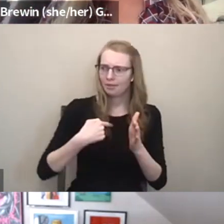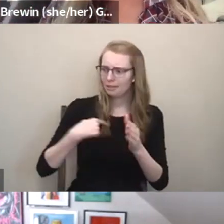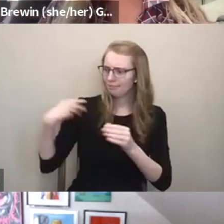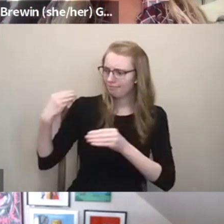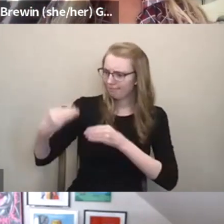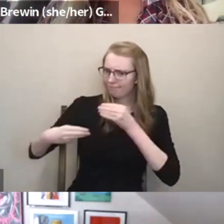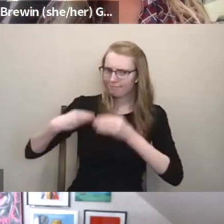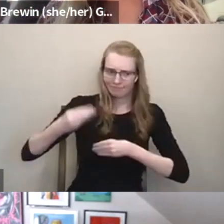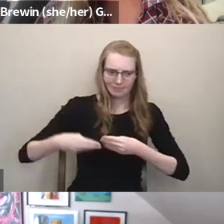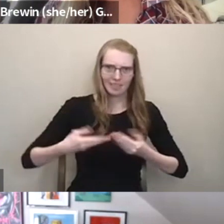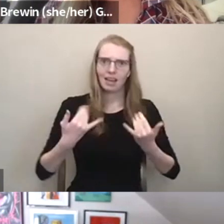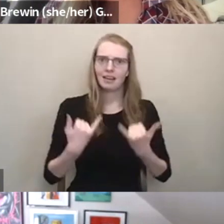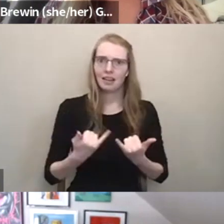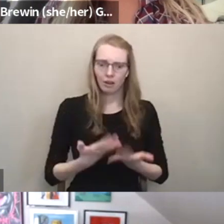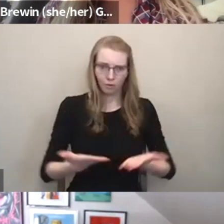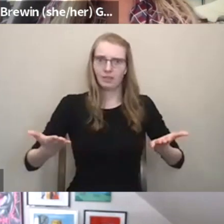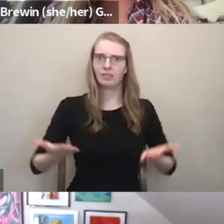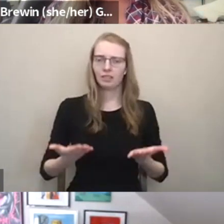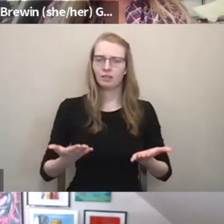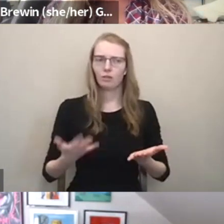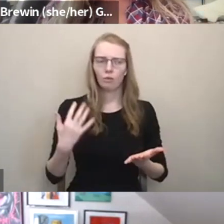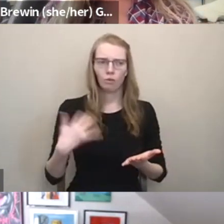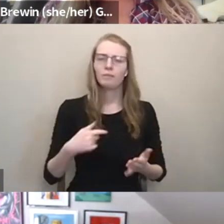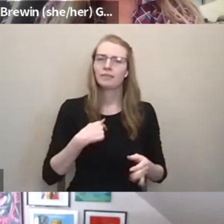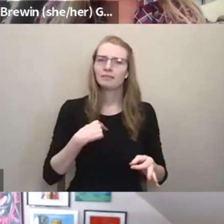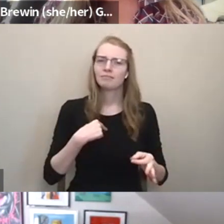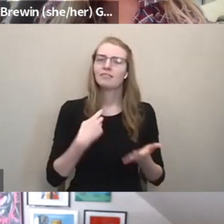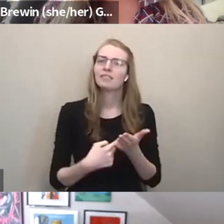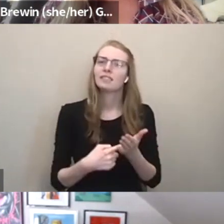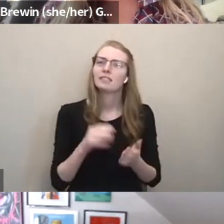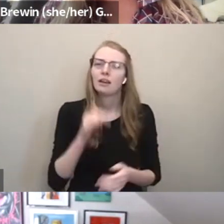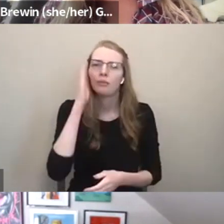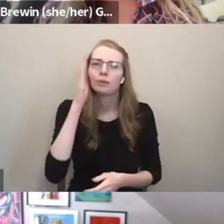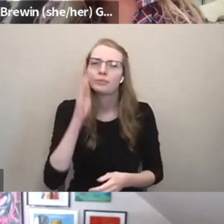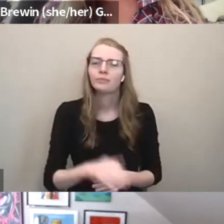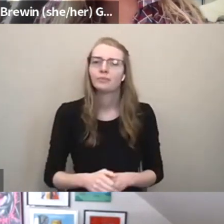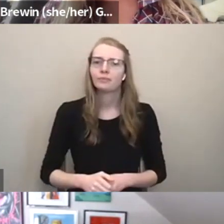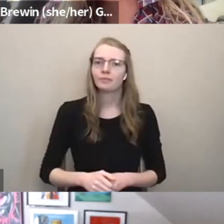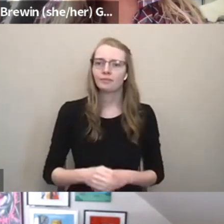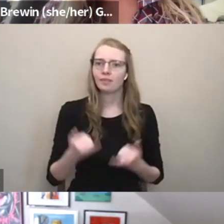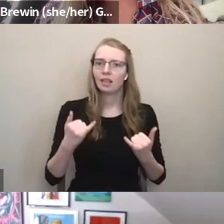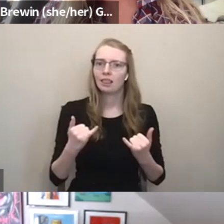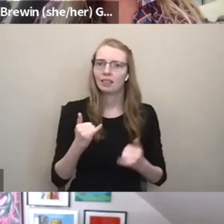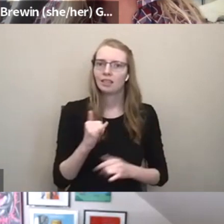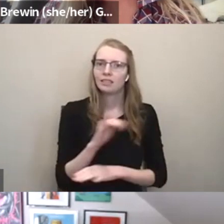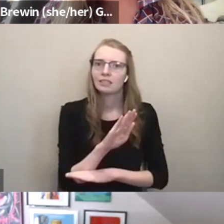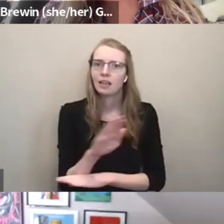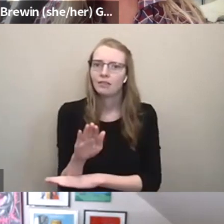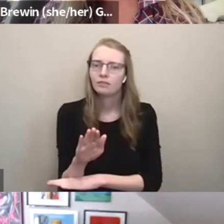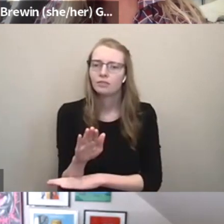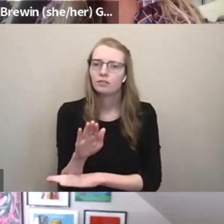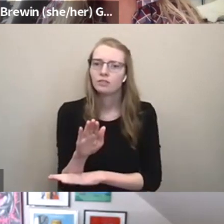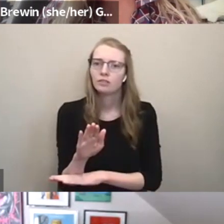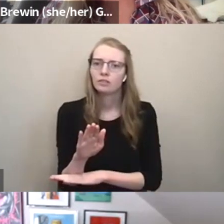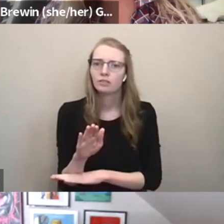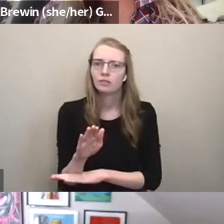this chair. And I'll speak to that a little bit. The afternoons, Heather and I and Leon agreed